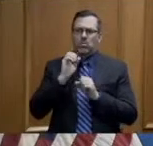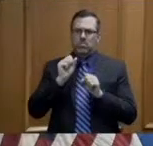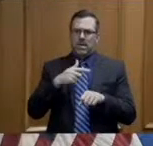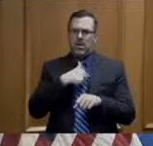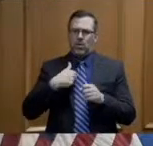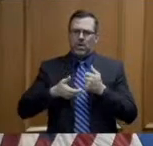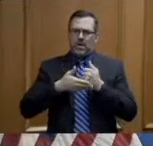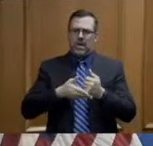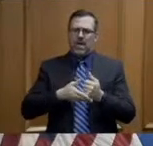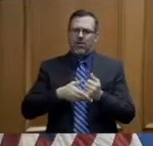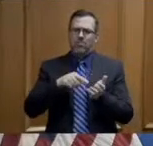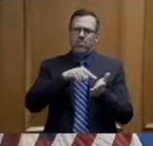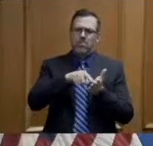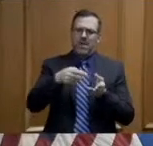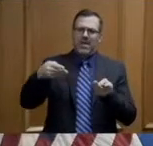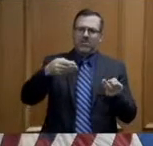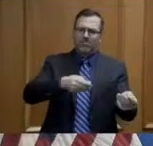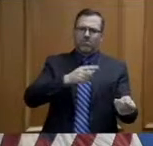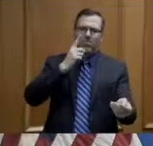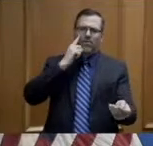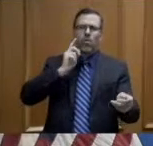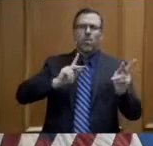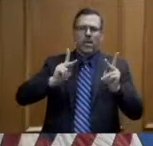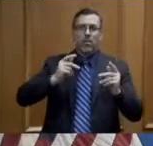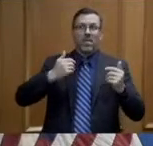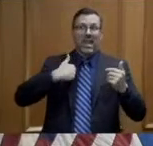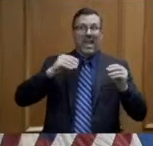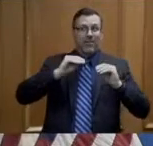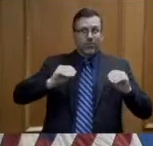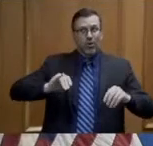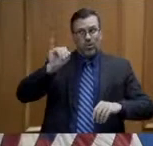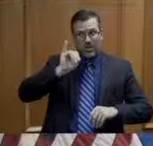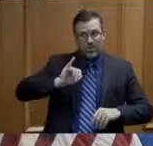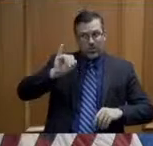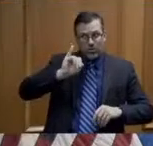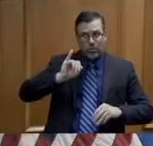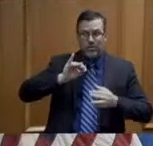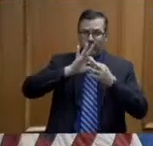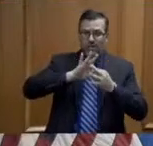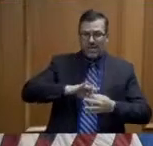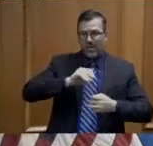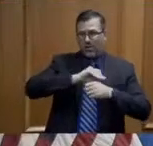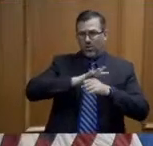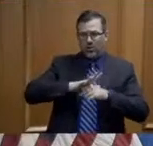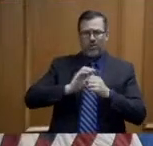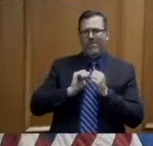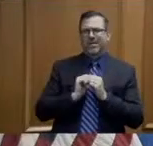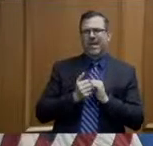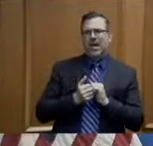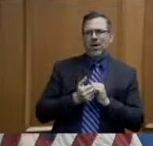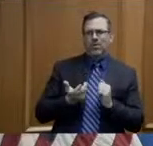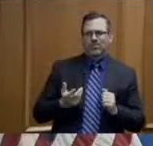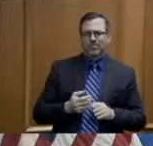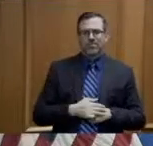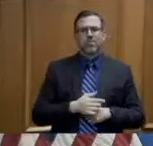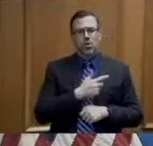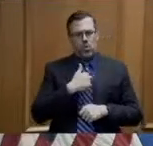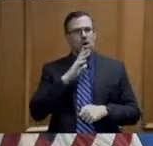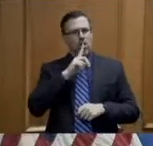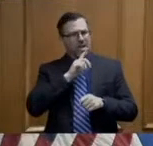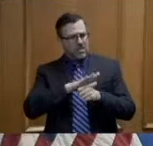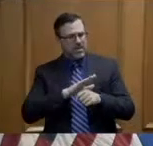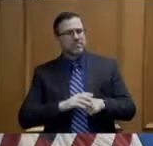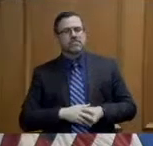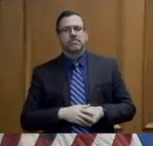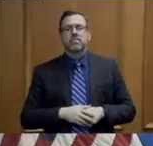the uninsured for costs and treatment related to COVID, because we're committed to that. And